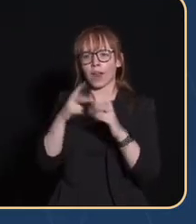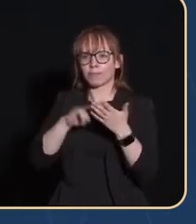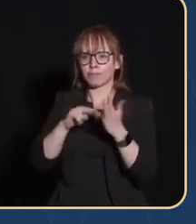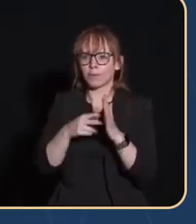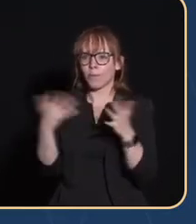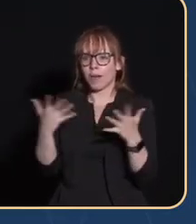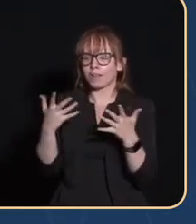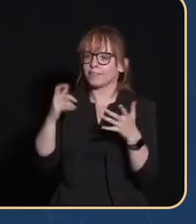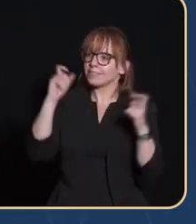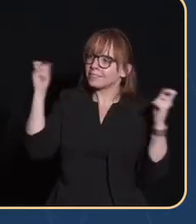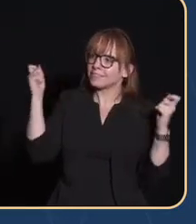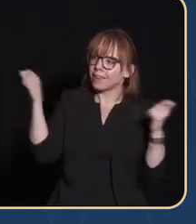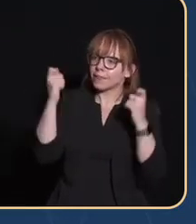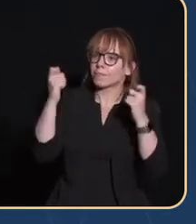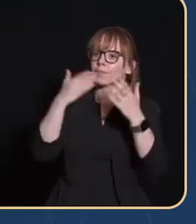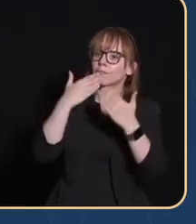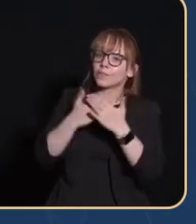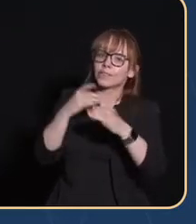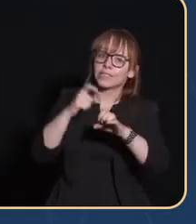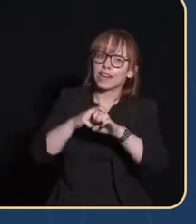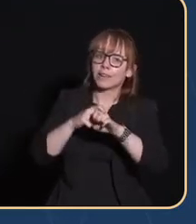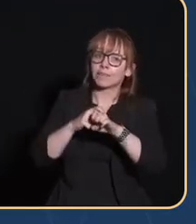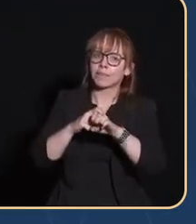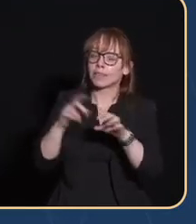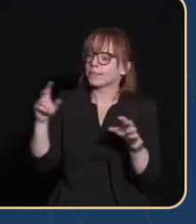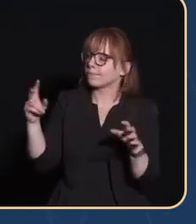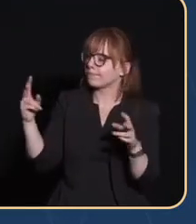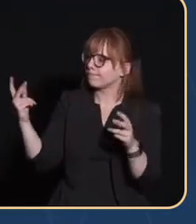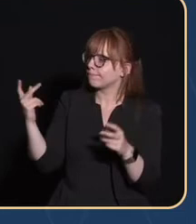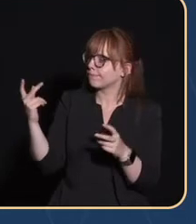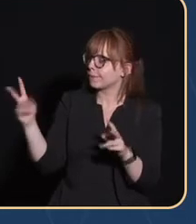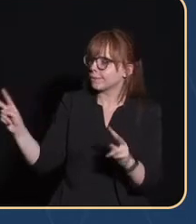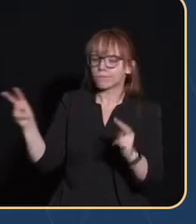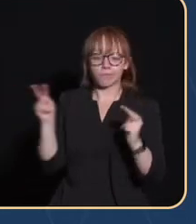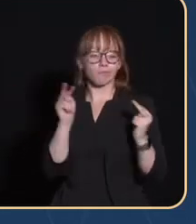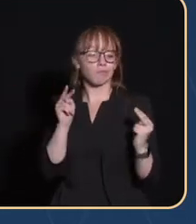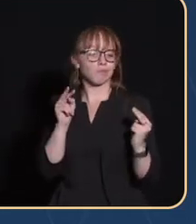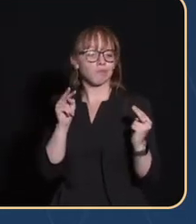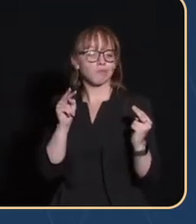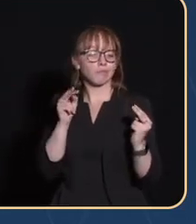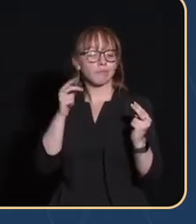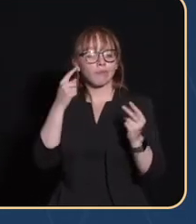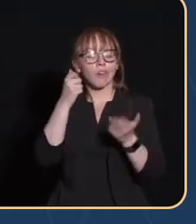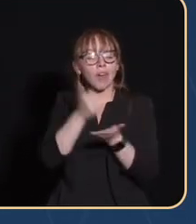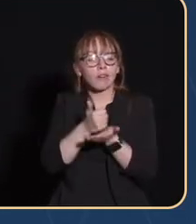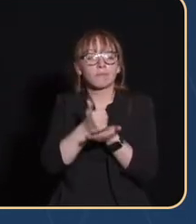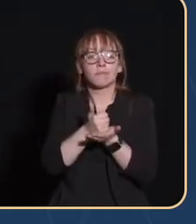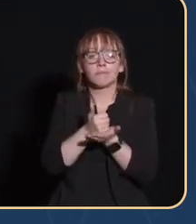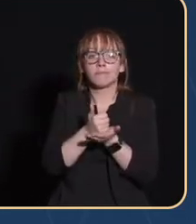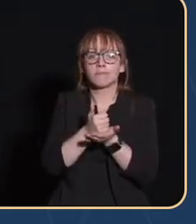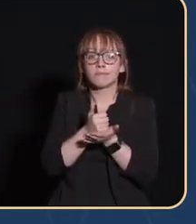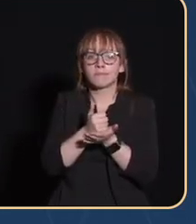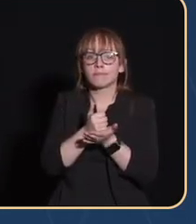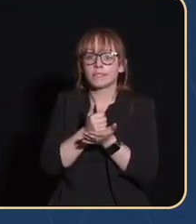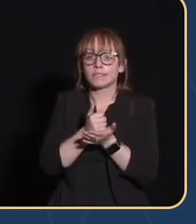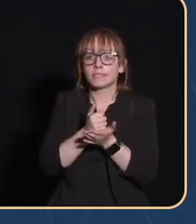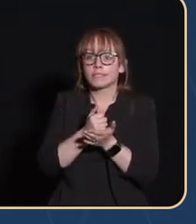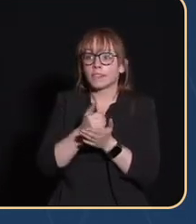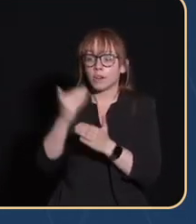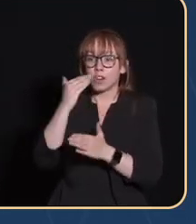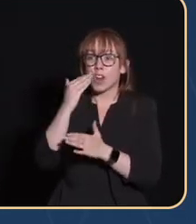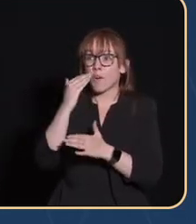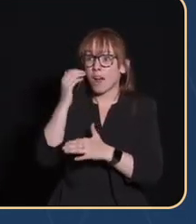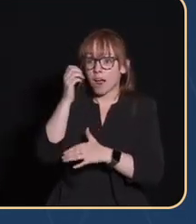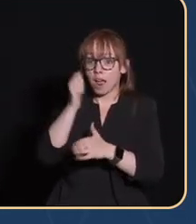good times with and someone you look to for a helping hand. We may not know each student at St. Paul College by